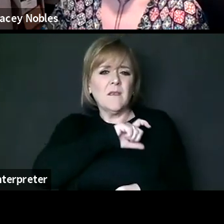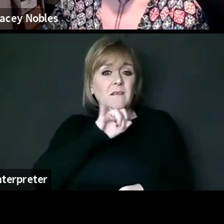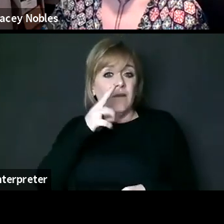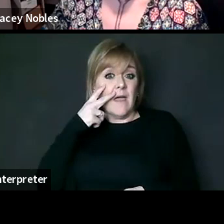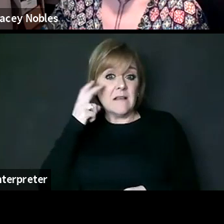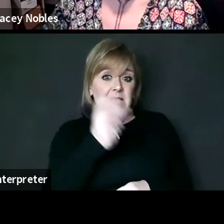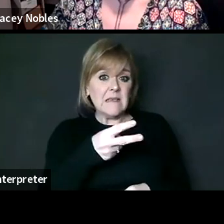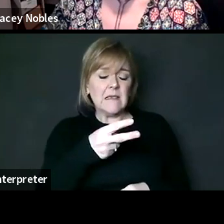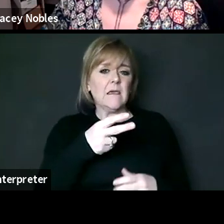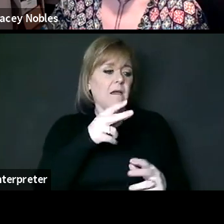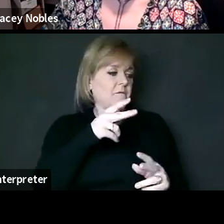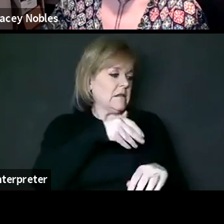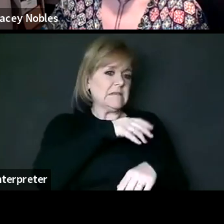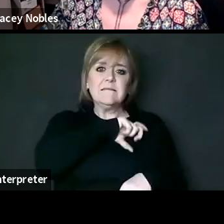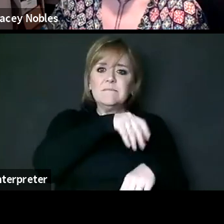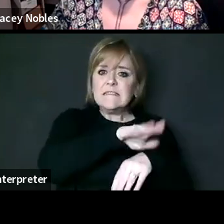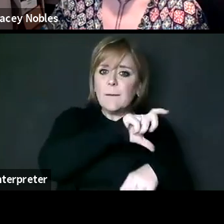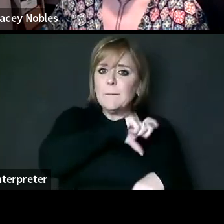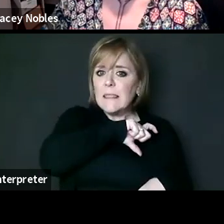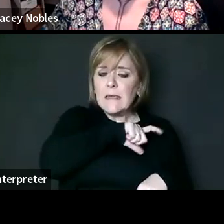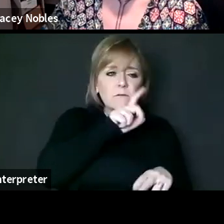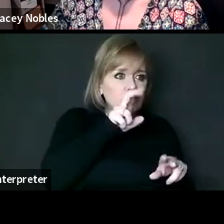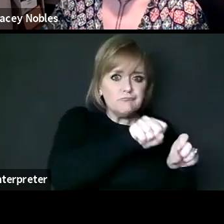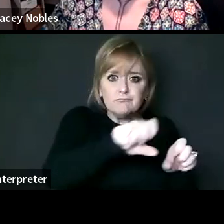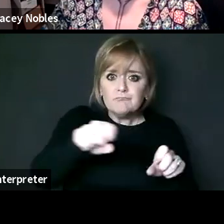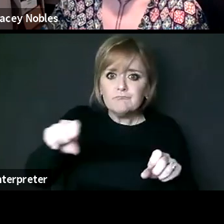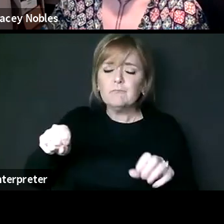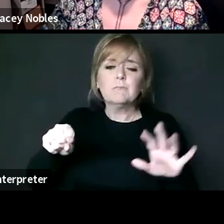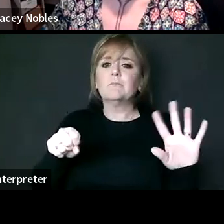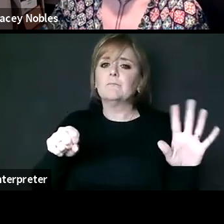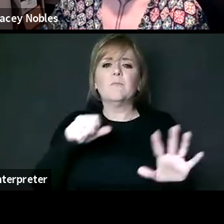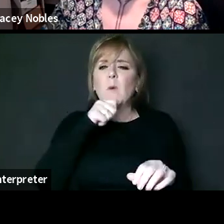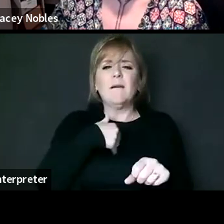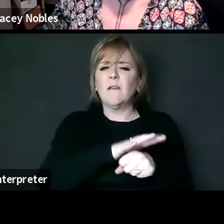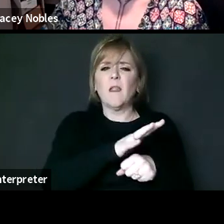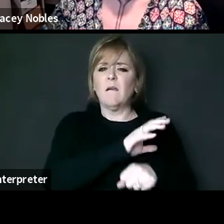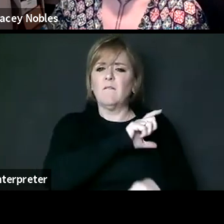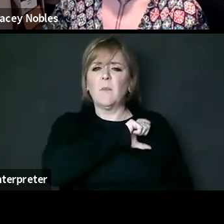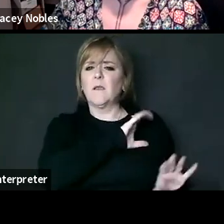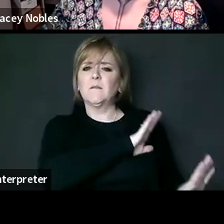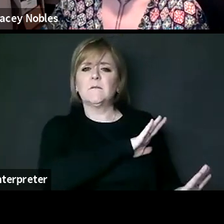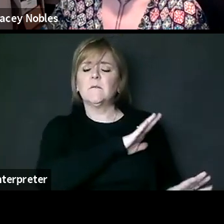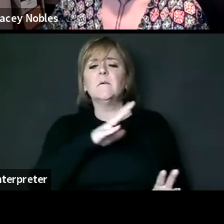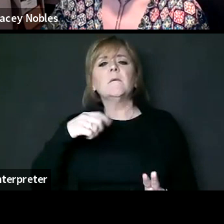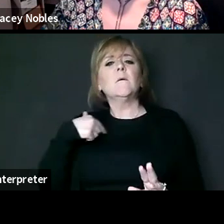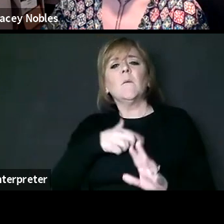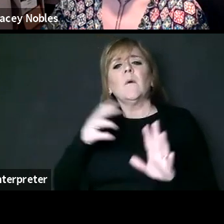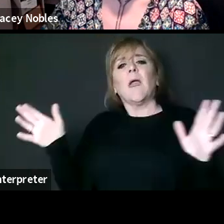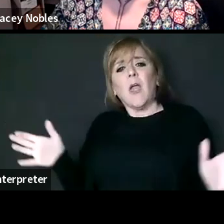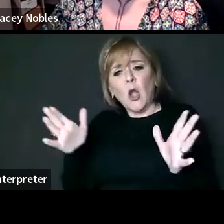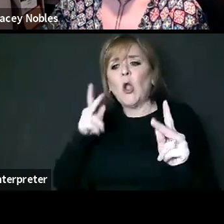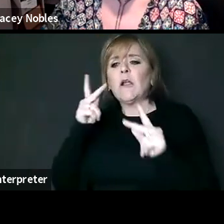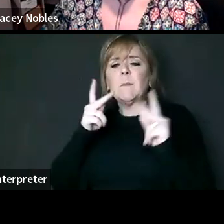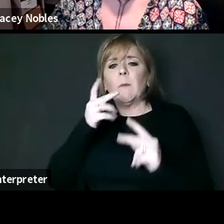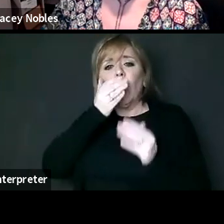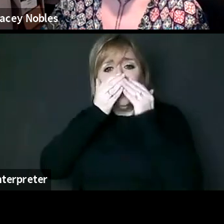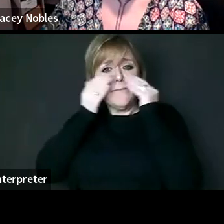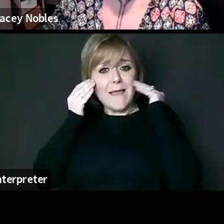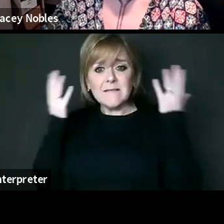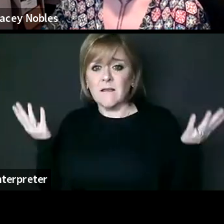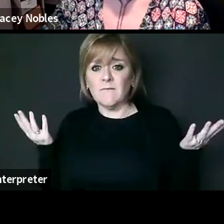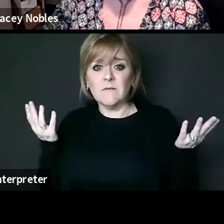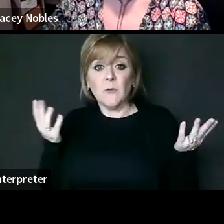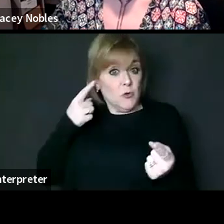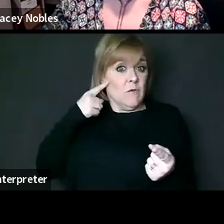their mask. I think we've encouraged people to wear face coverings. I think that's still our message. You heard Dr. Cook talk about it. You heard